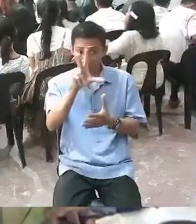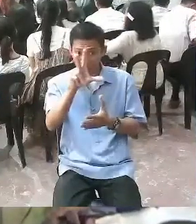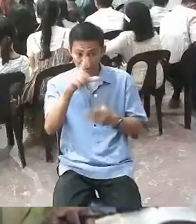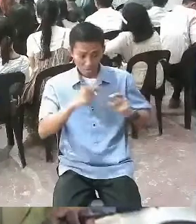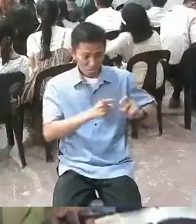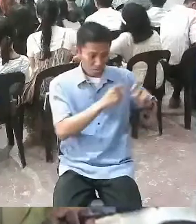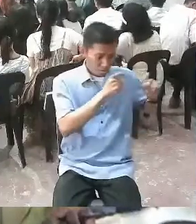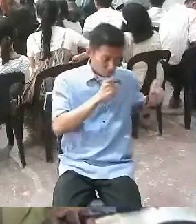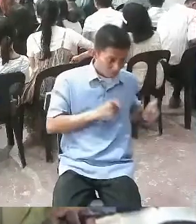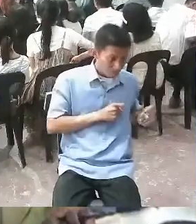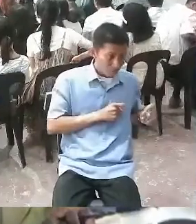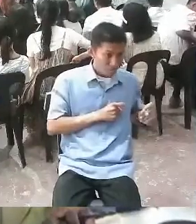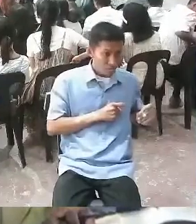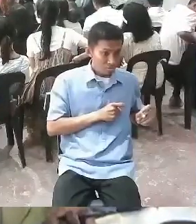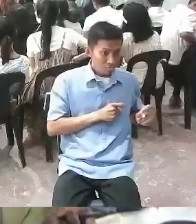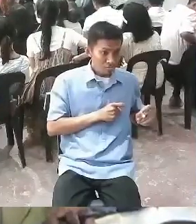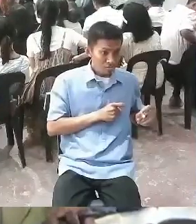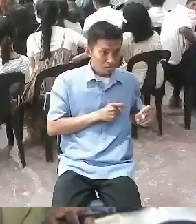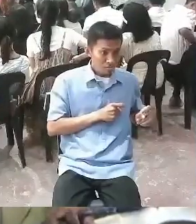is